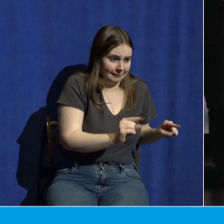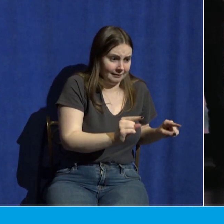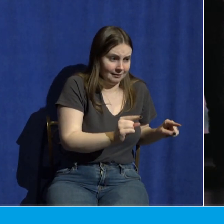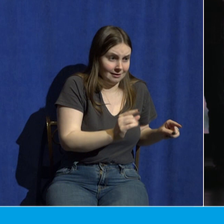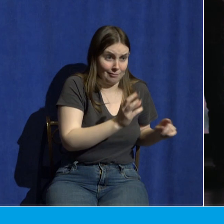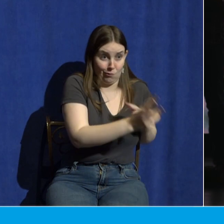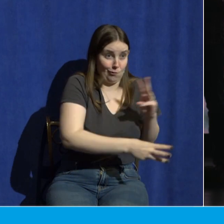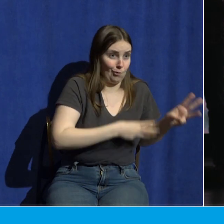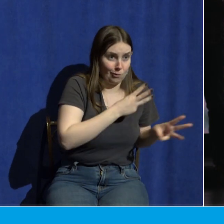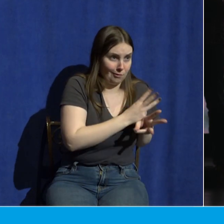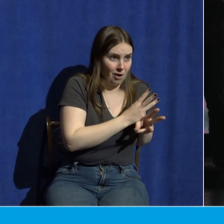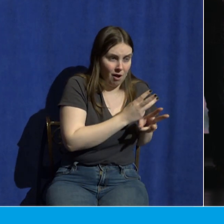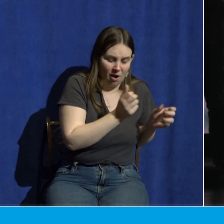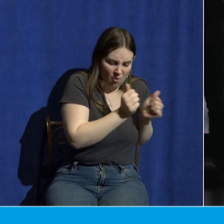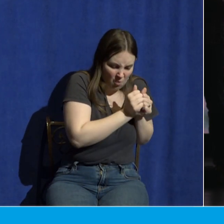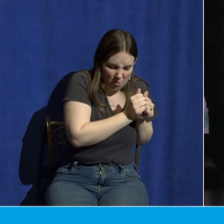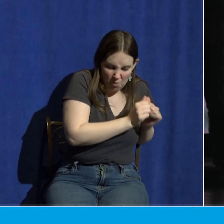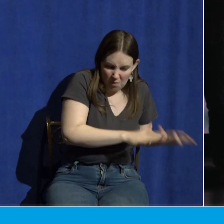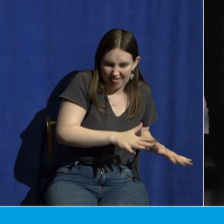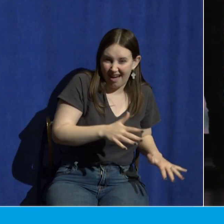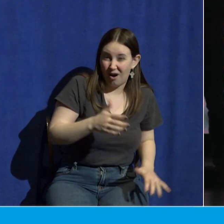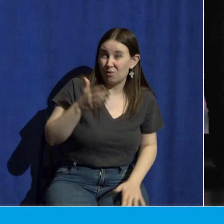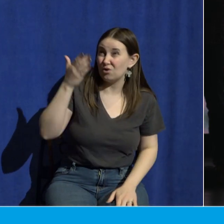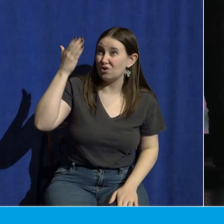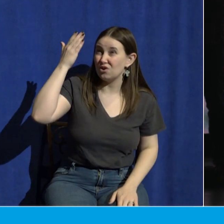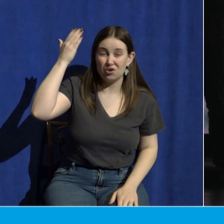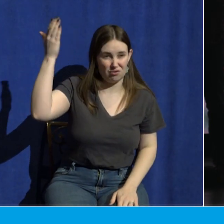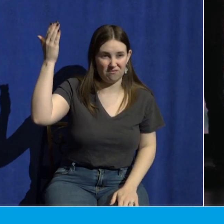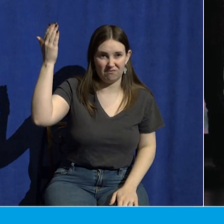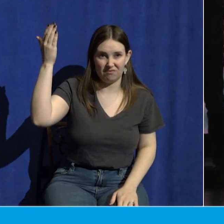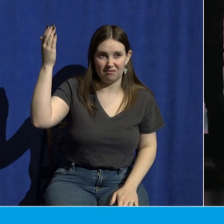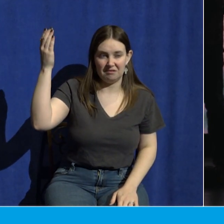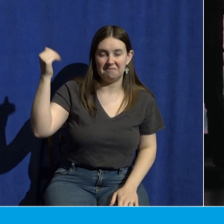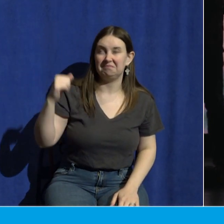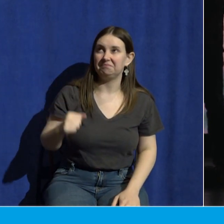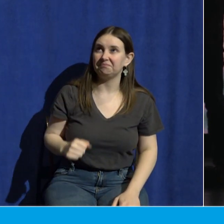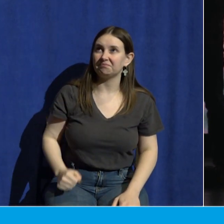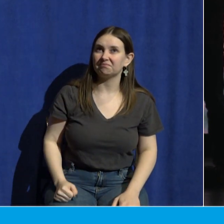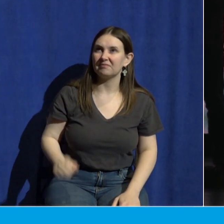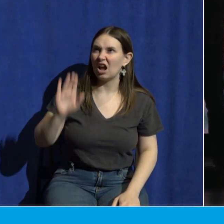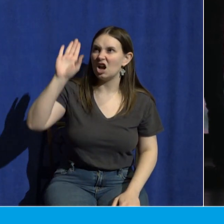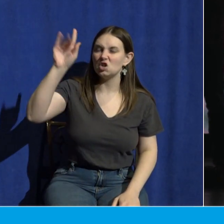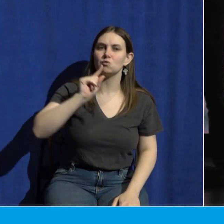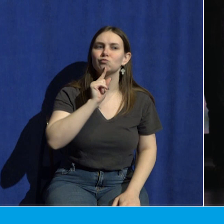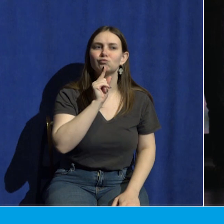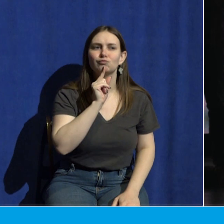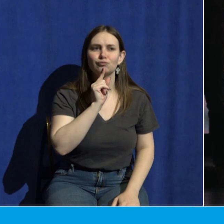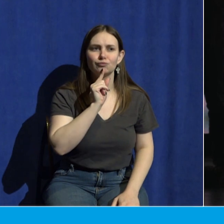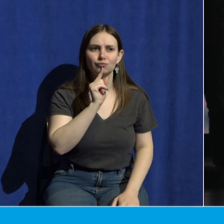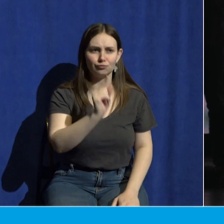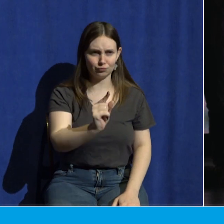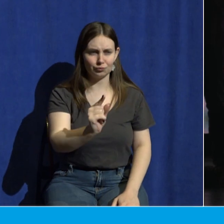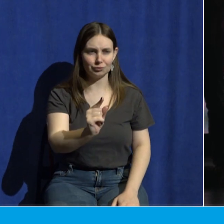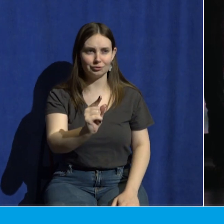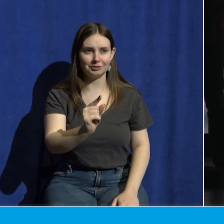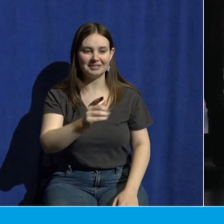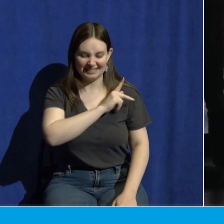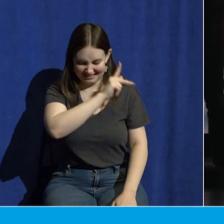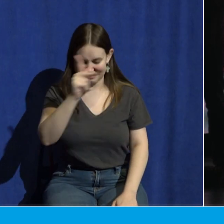now if we did not have the assurance that you are King over it